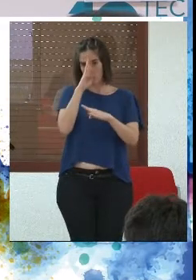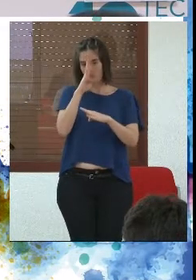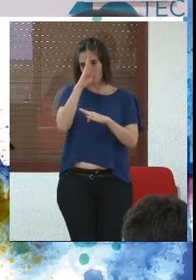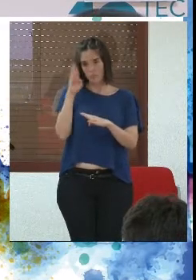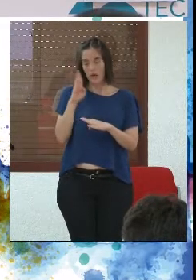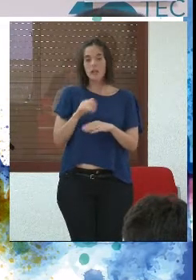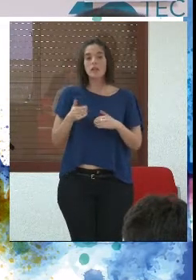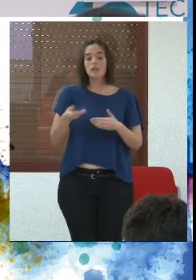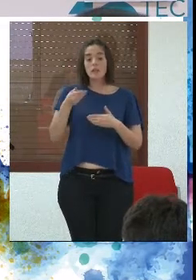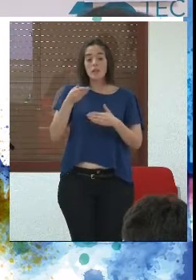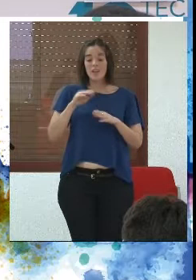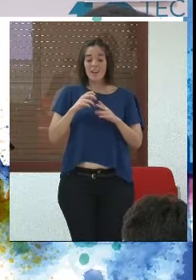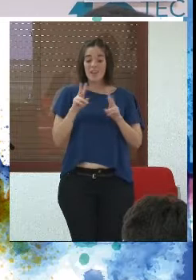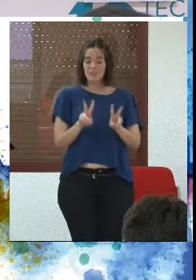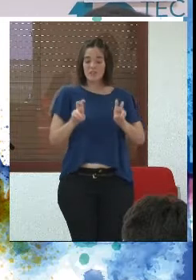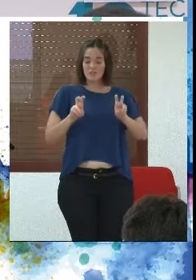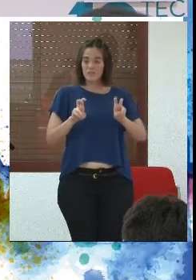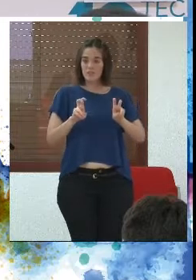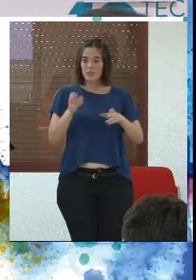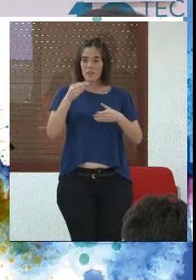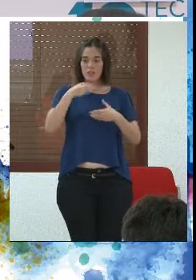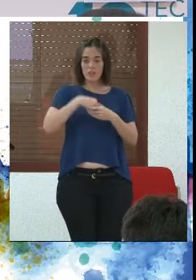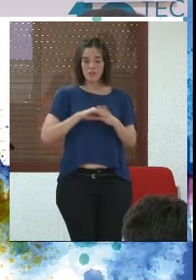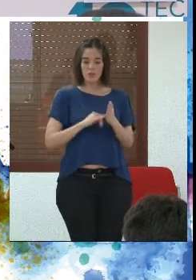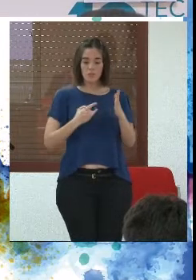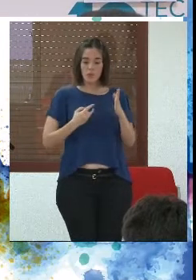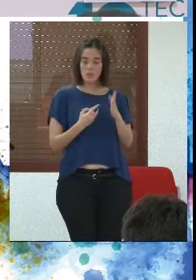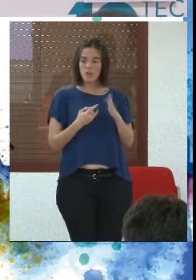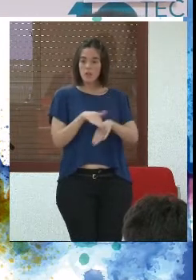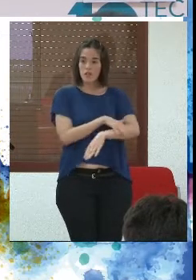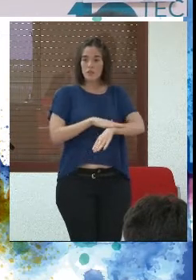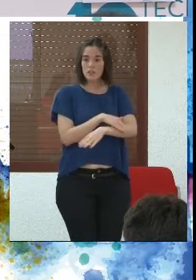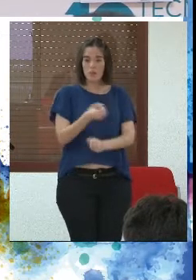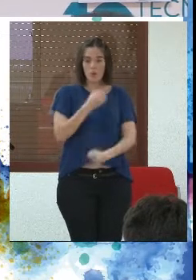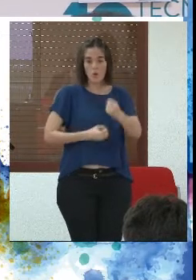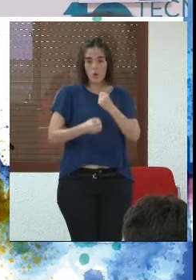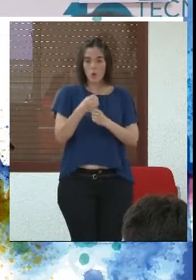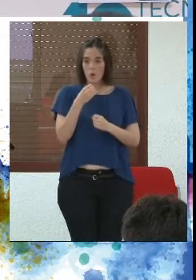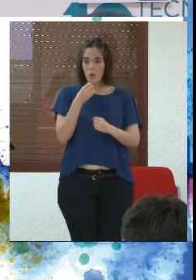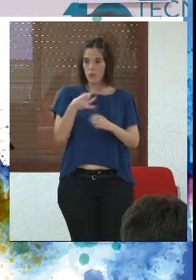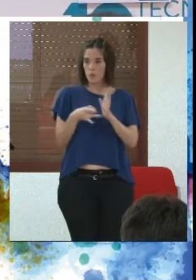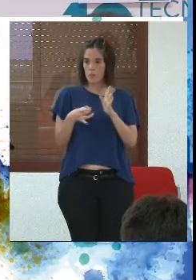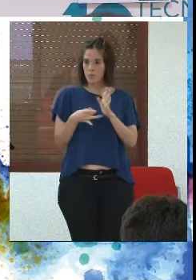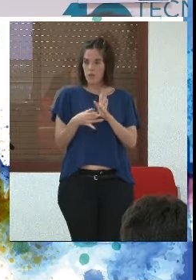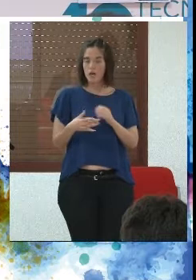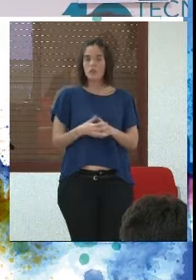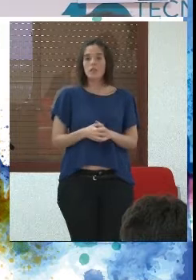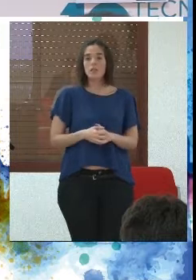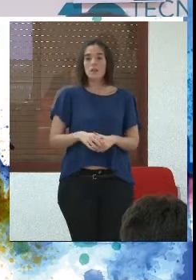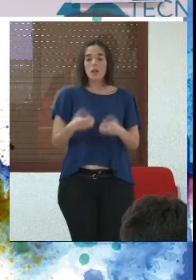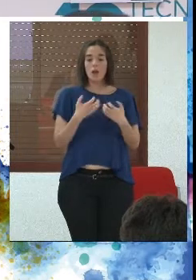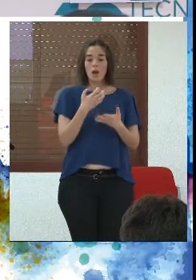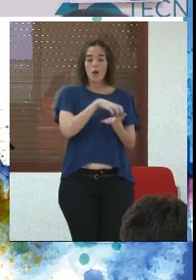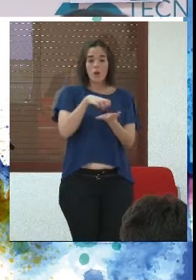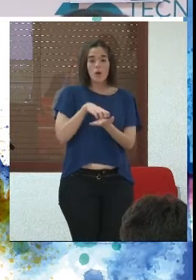This robotic platform is part of a national project of the Ministry of Economy and